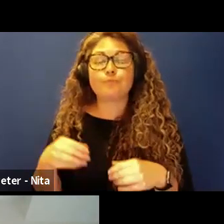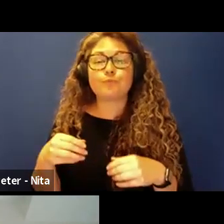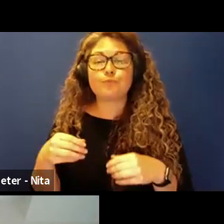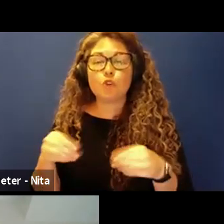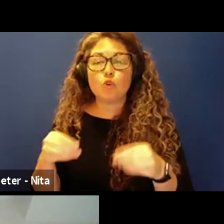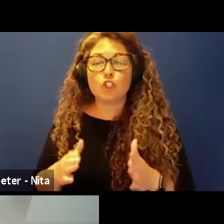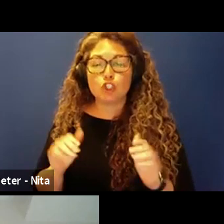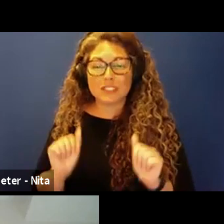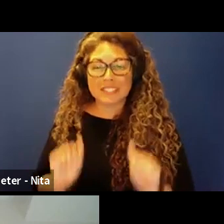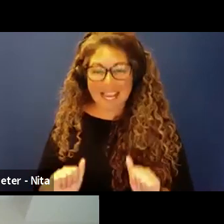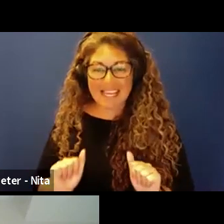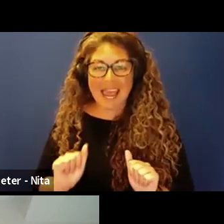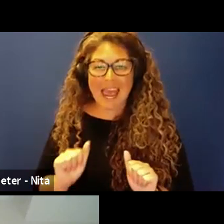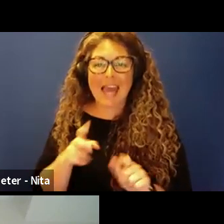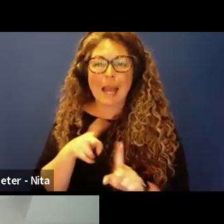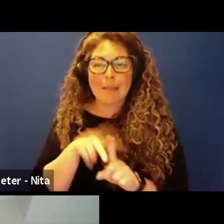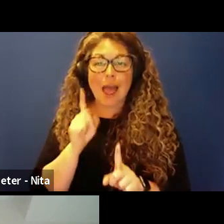at